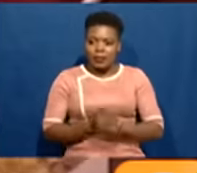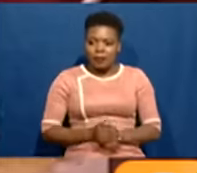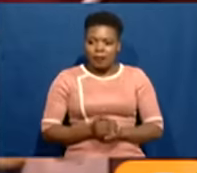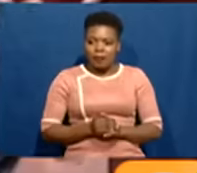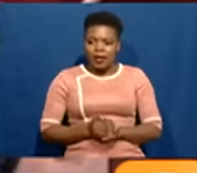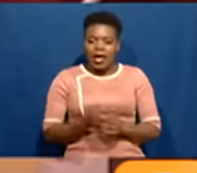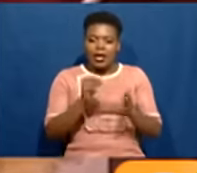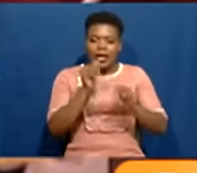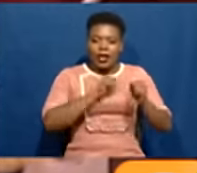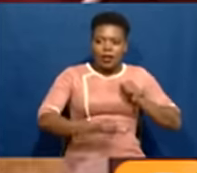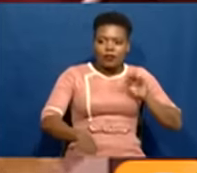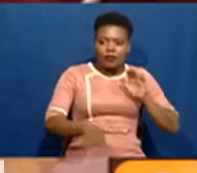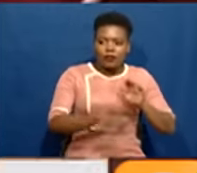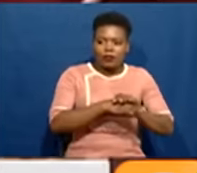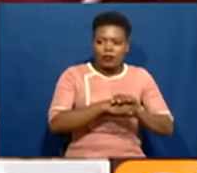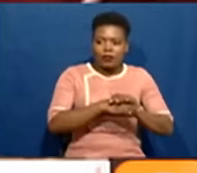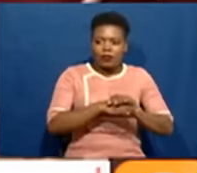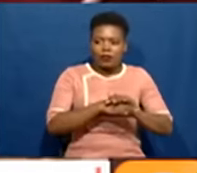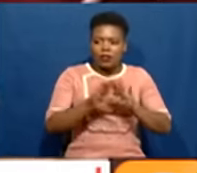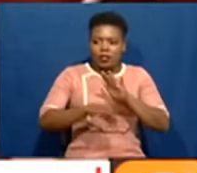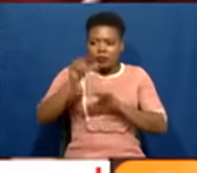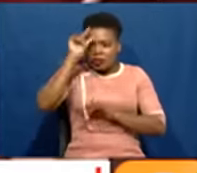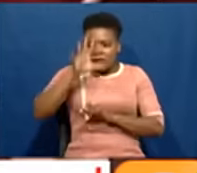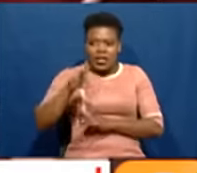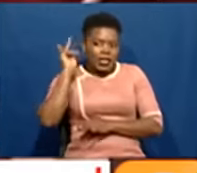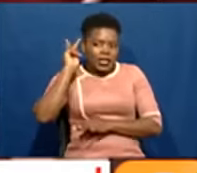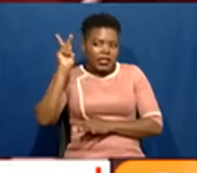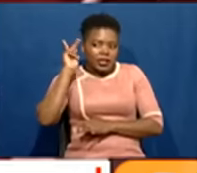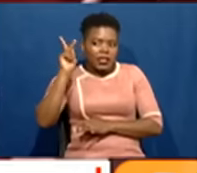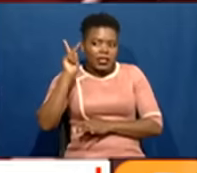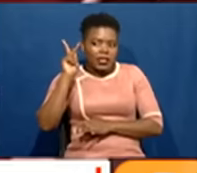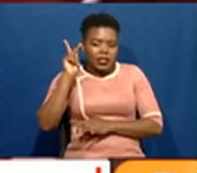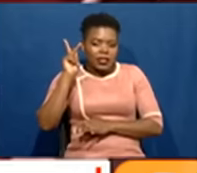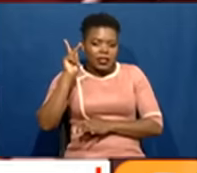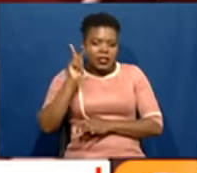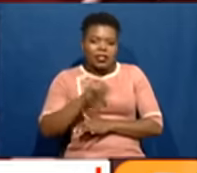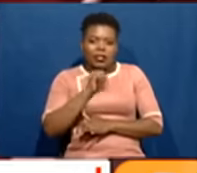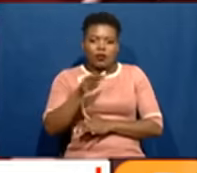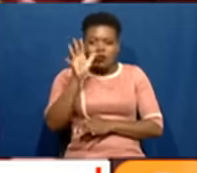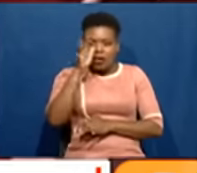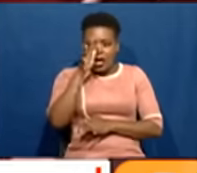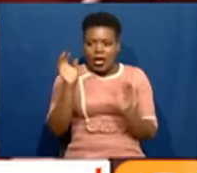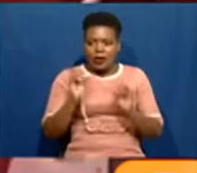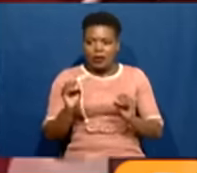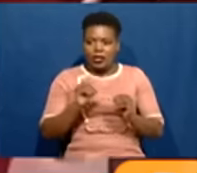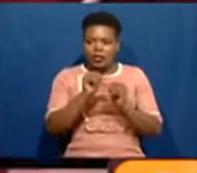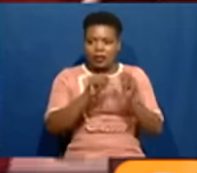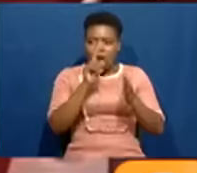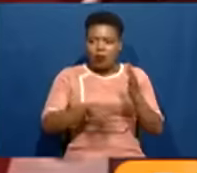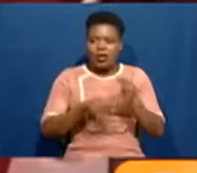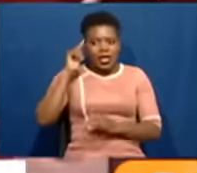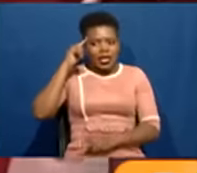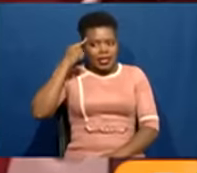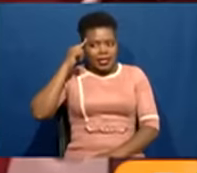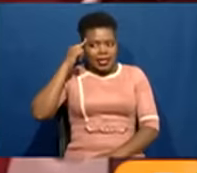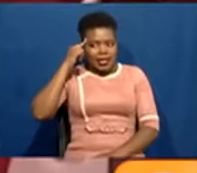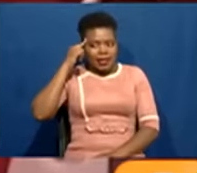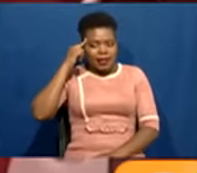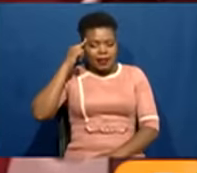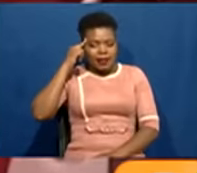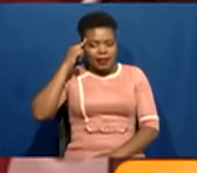deputy governor of Kisii home is not malice. It's about thinking of your